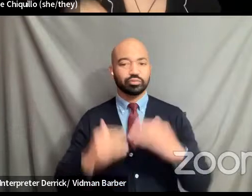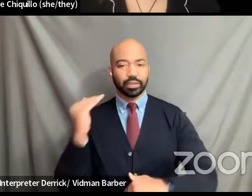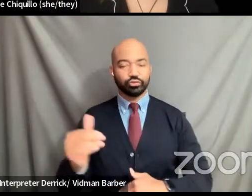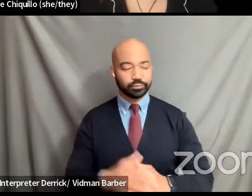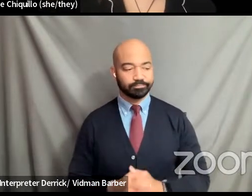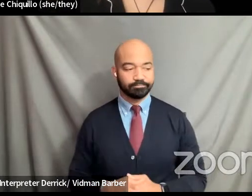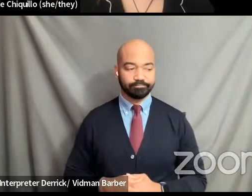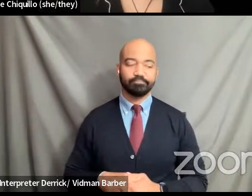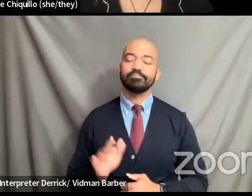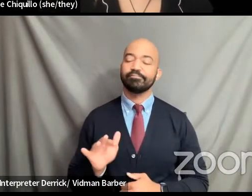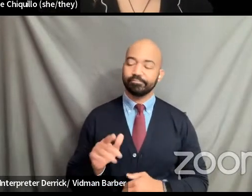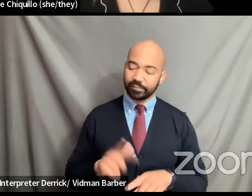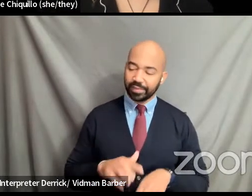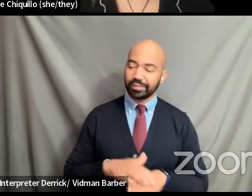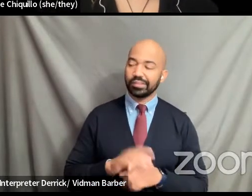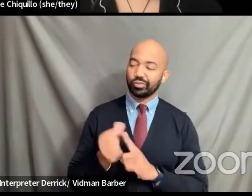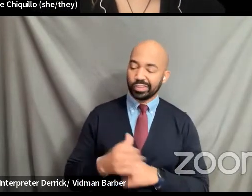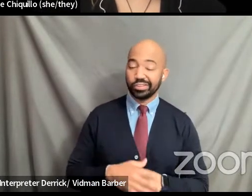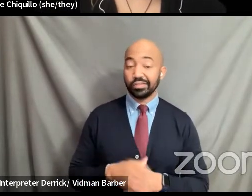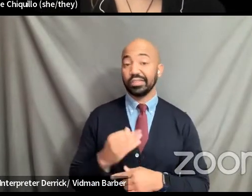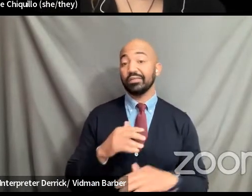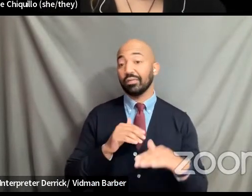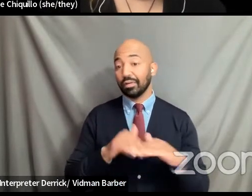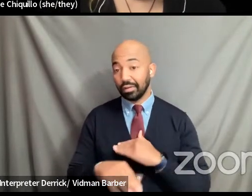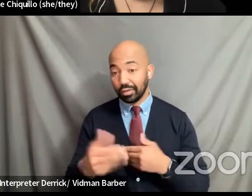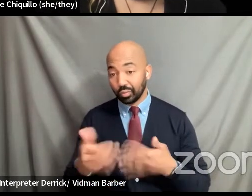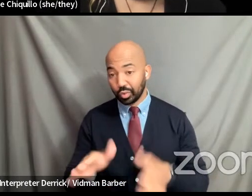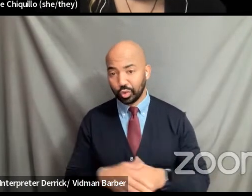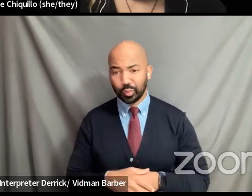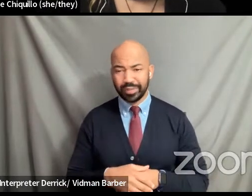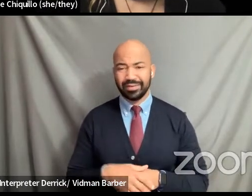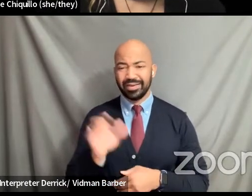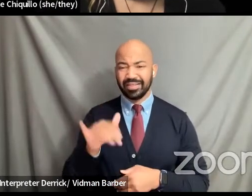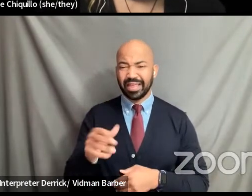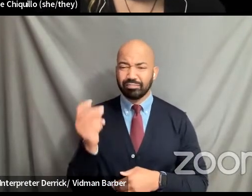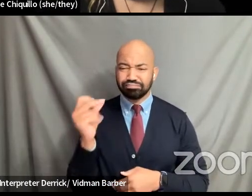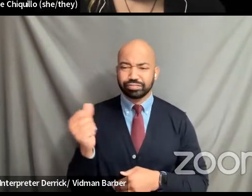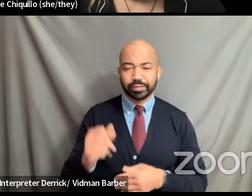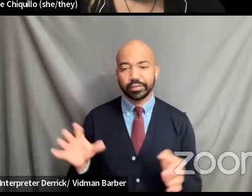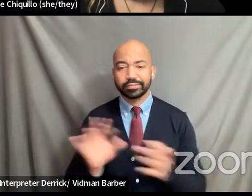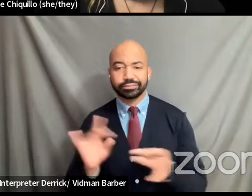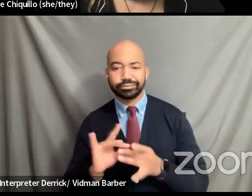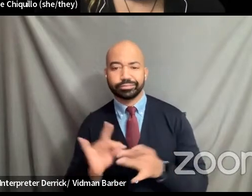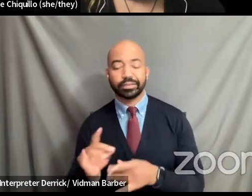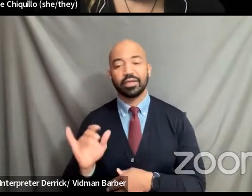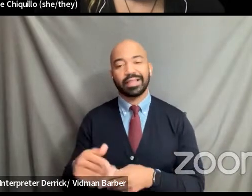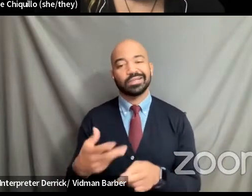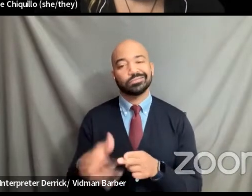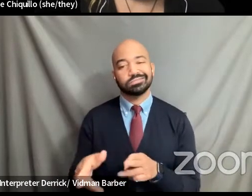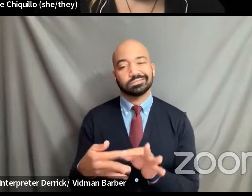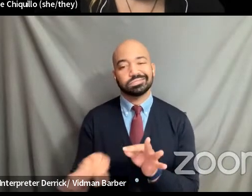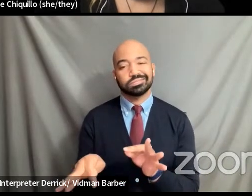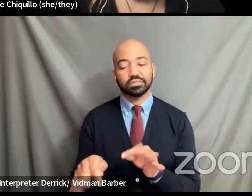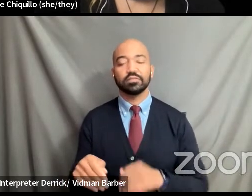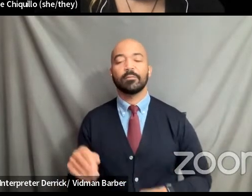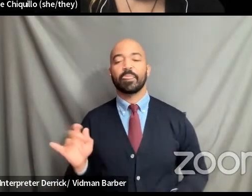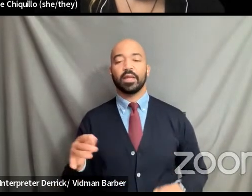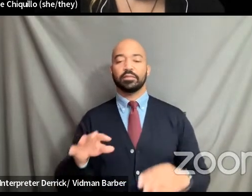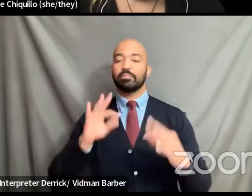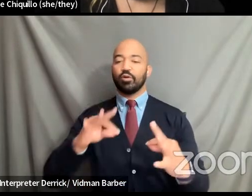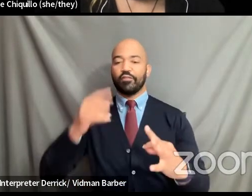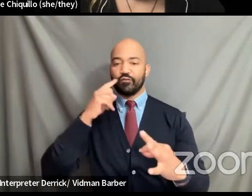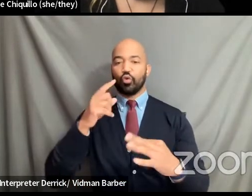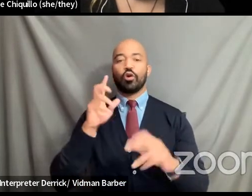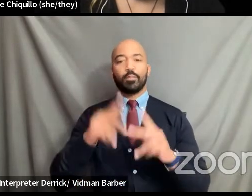your room and you're casually introducing yourself, that quick 30-second pitch that we laid out works perfectly.